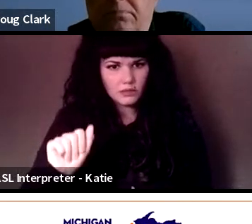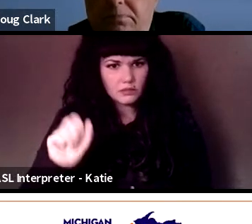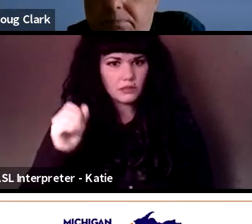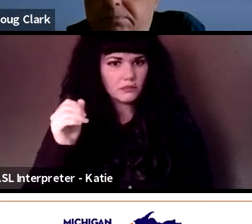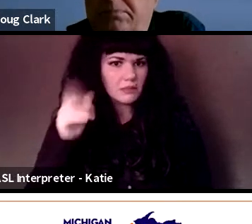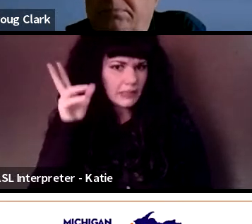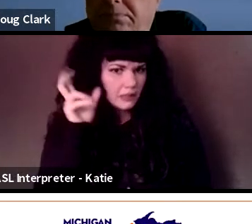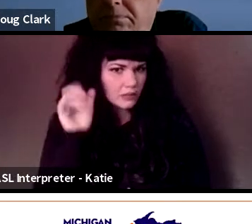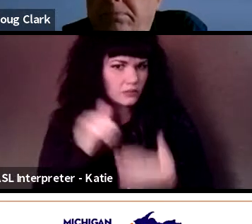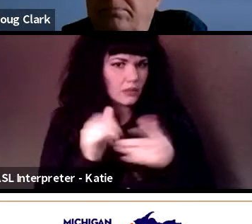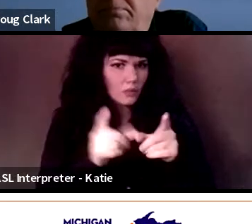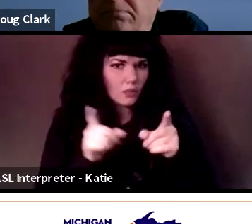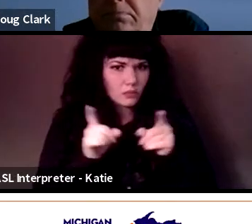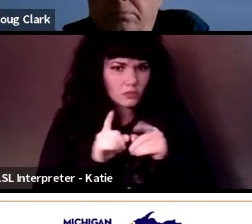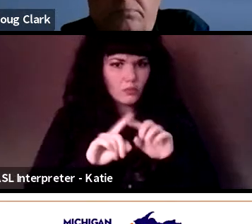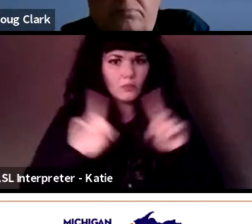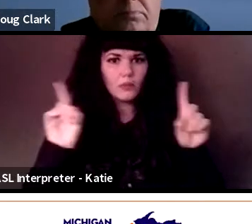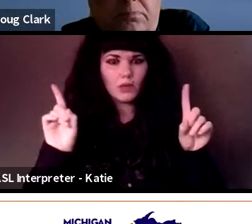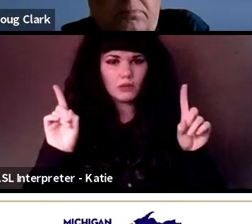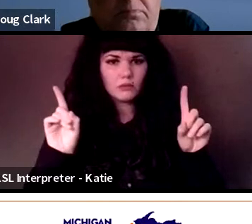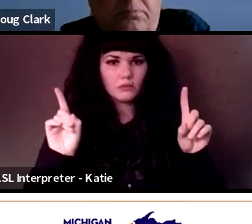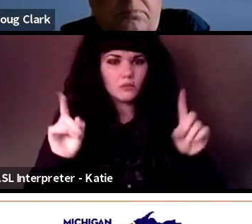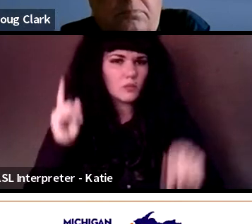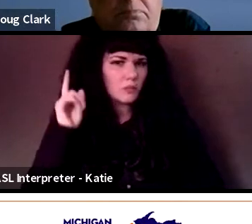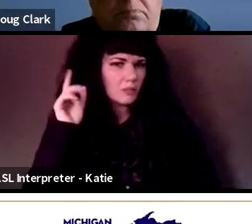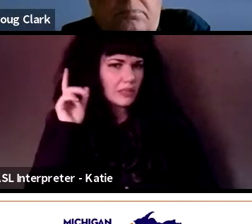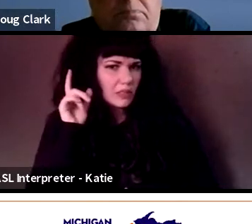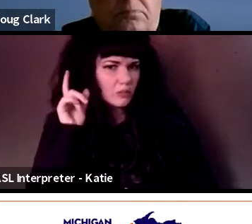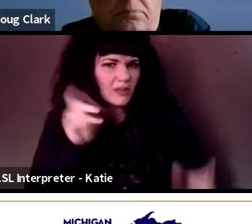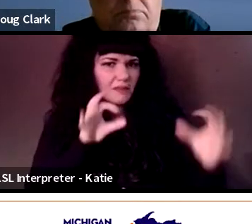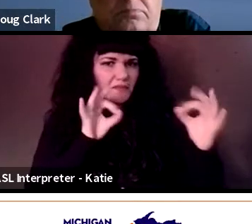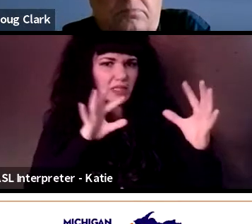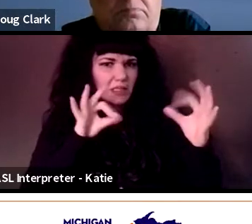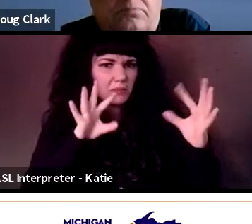we're supposed to hear the feedback, but we do hear feedback.